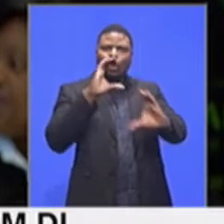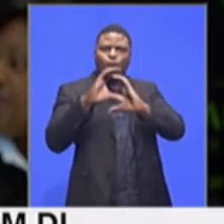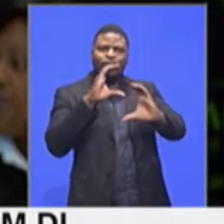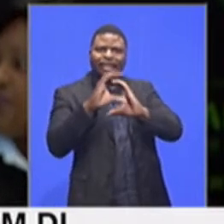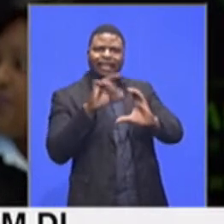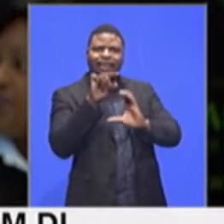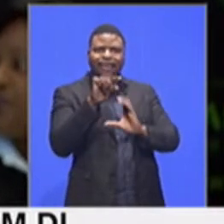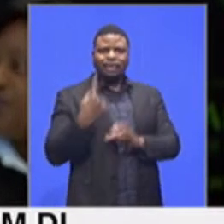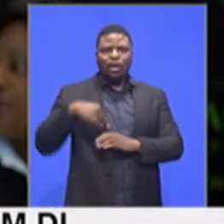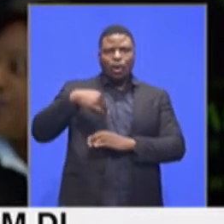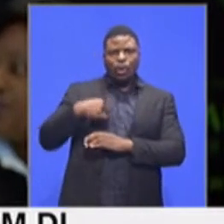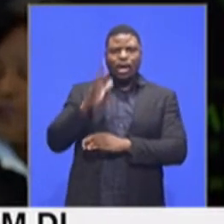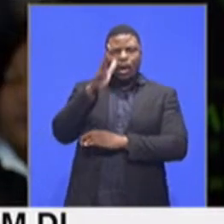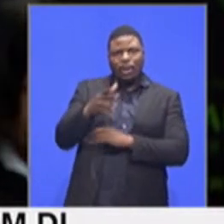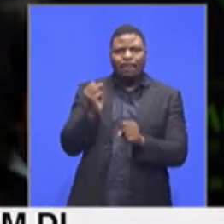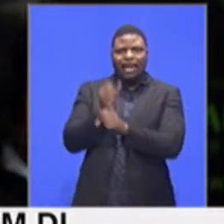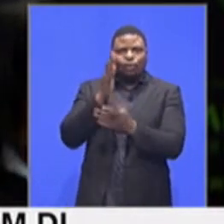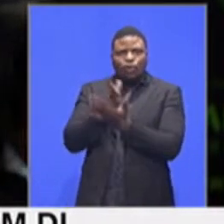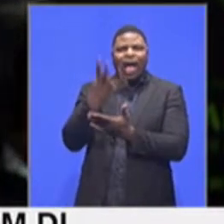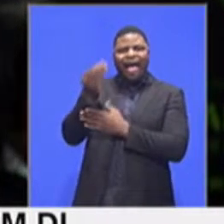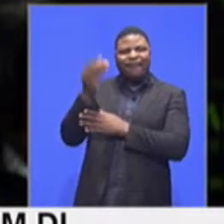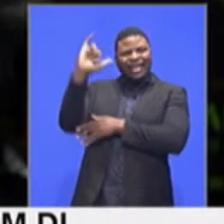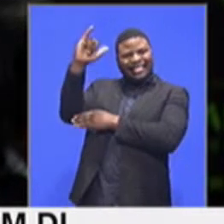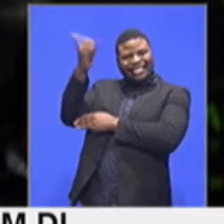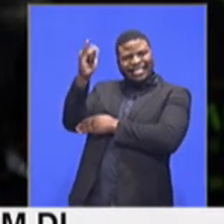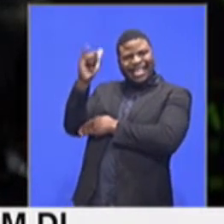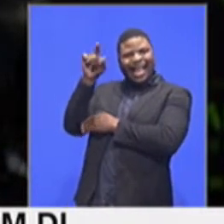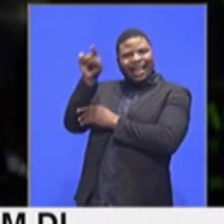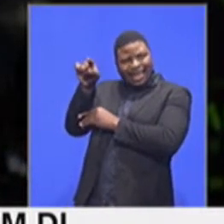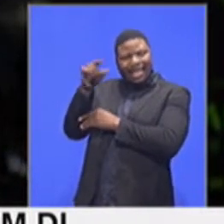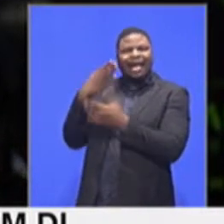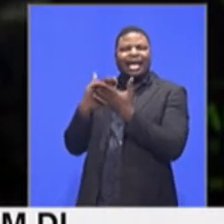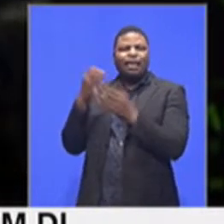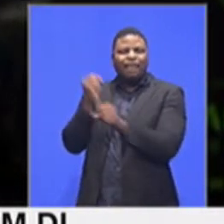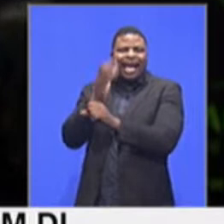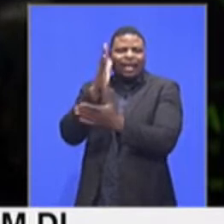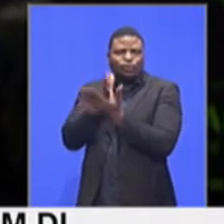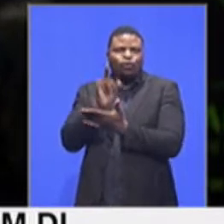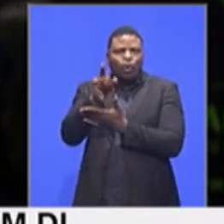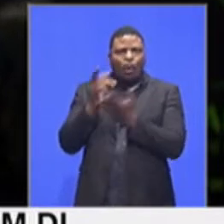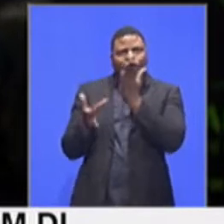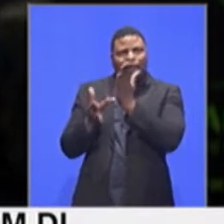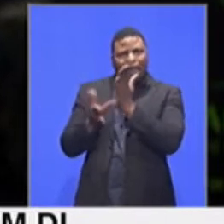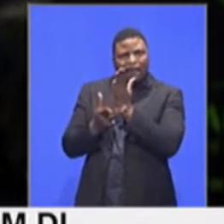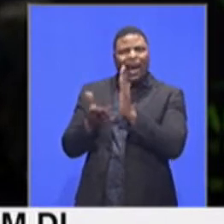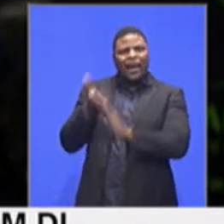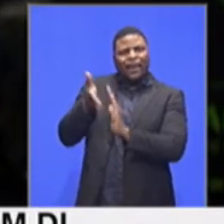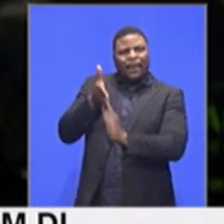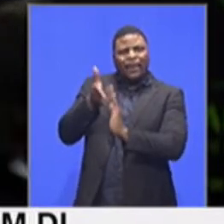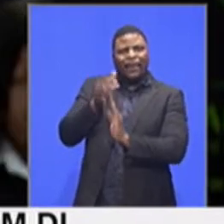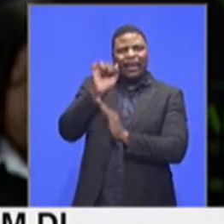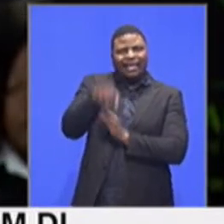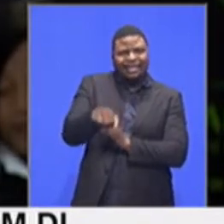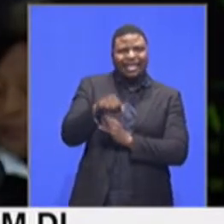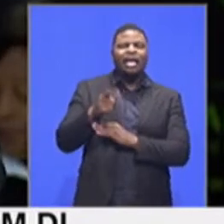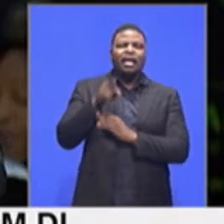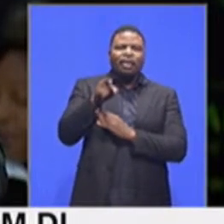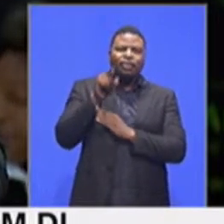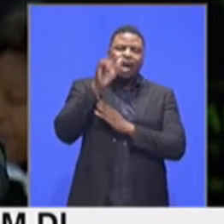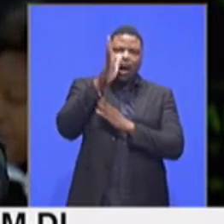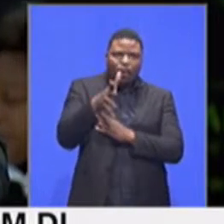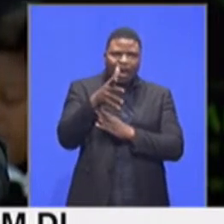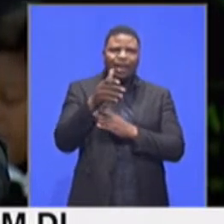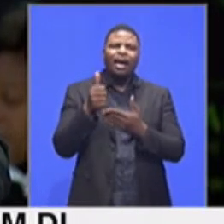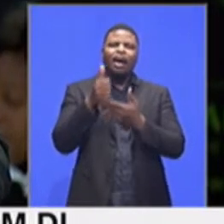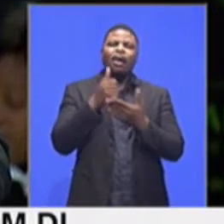the analog signal and finalize the migration to digital signal. This will unlock the benefits of the spectrum